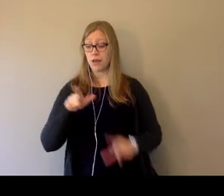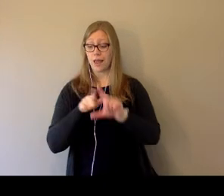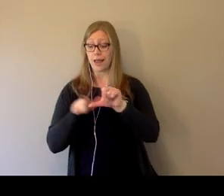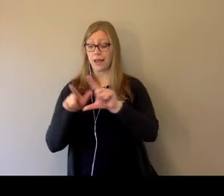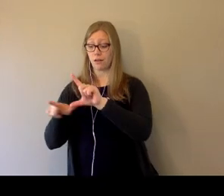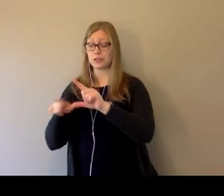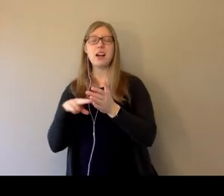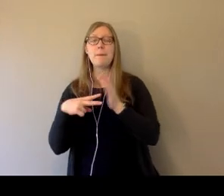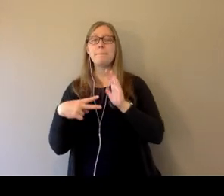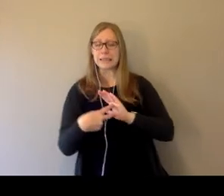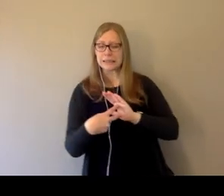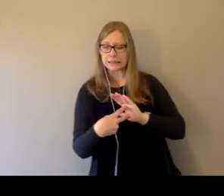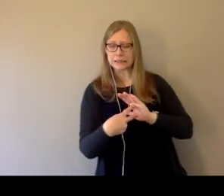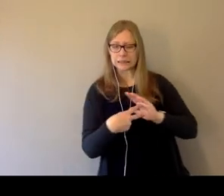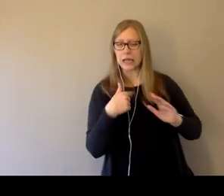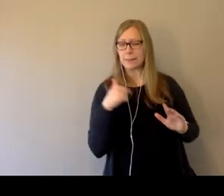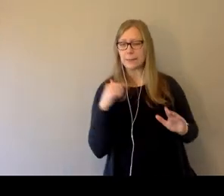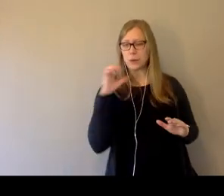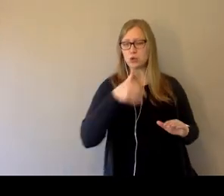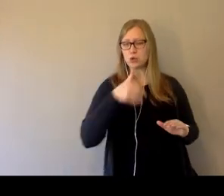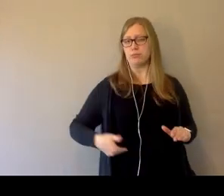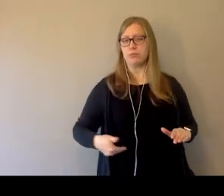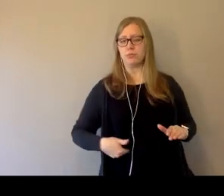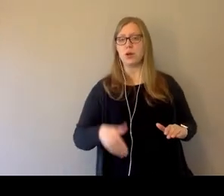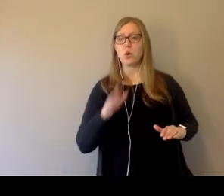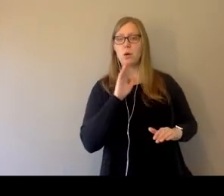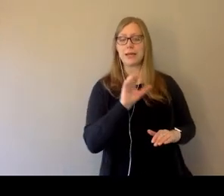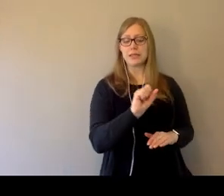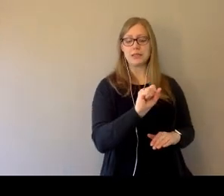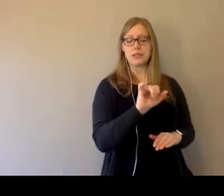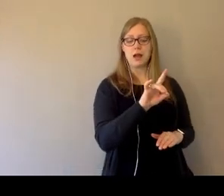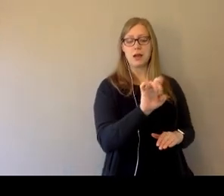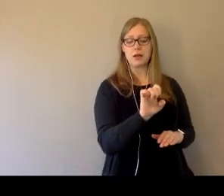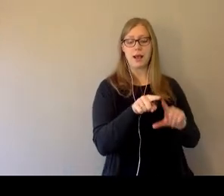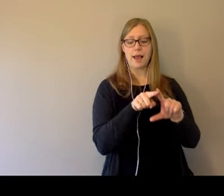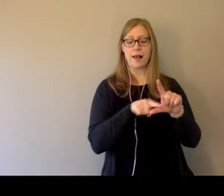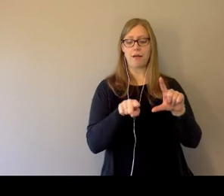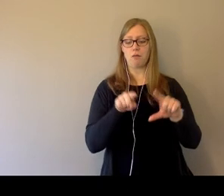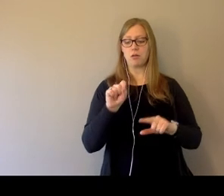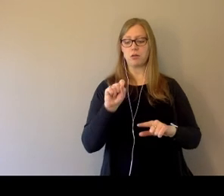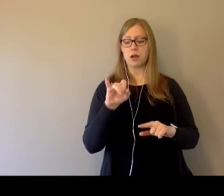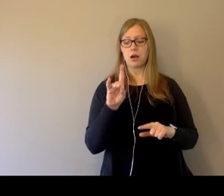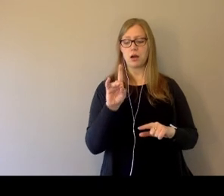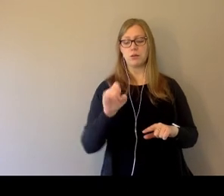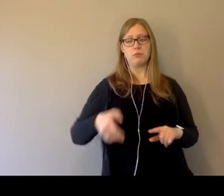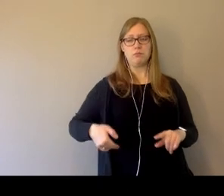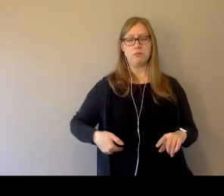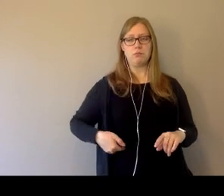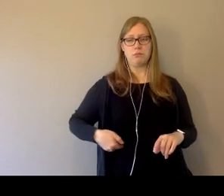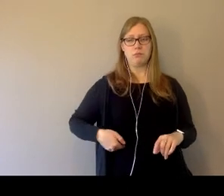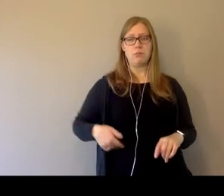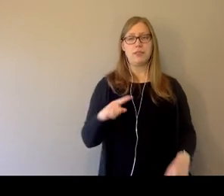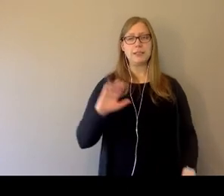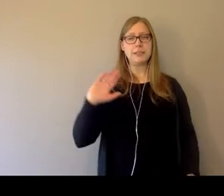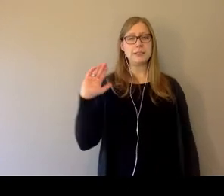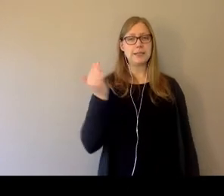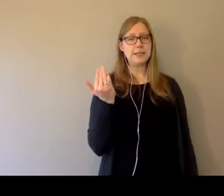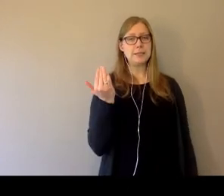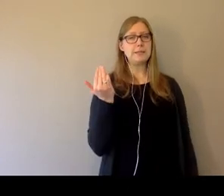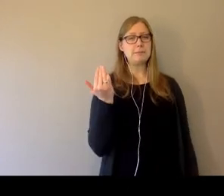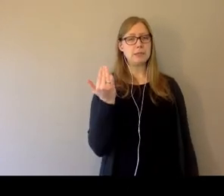do angle, angle if we had the information. We could do side, side, side. Um, this seems to be because of the